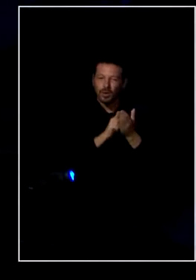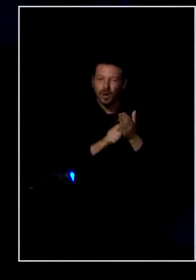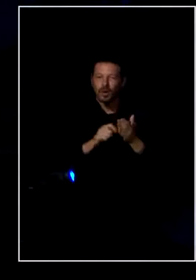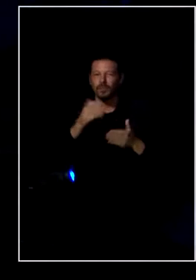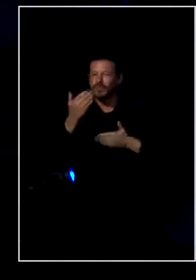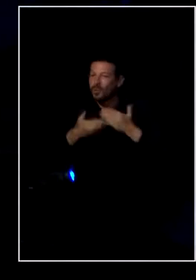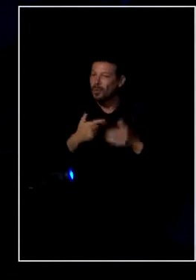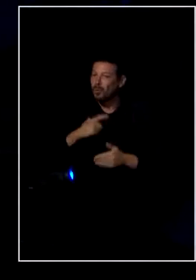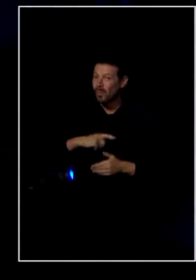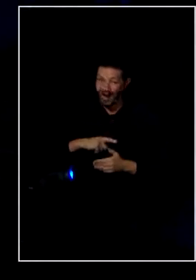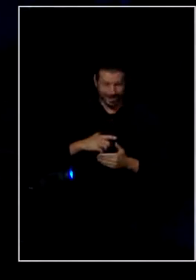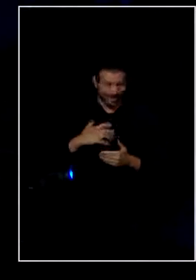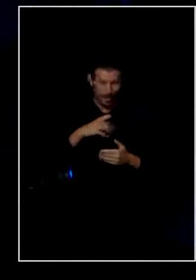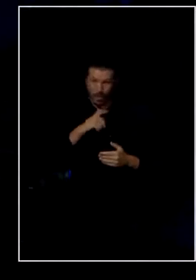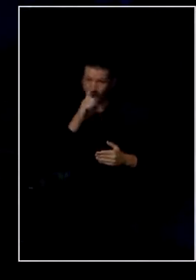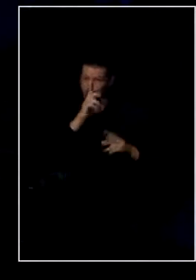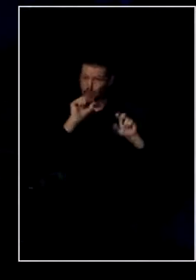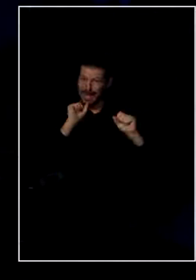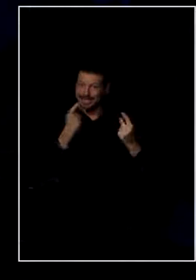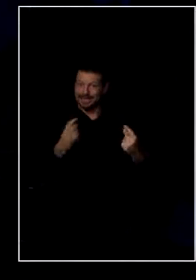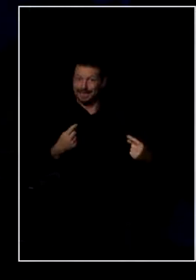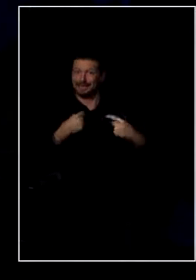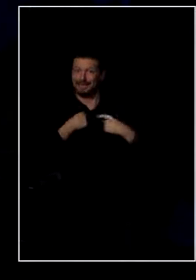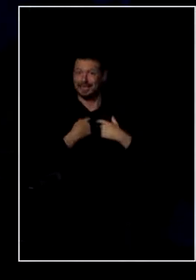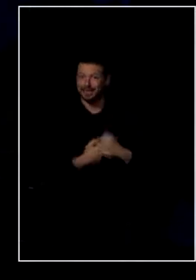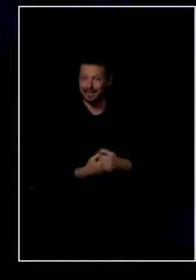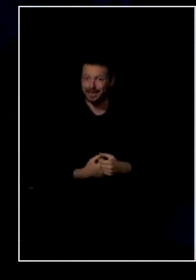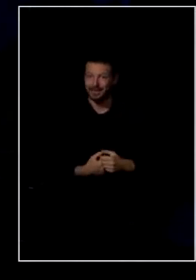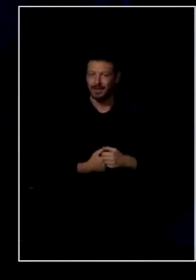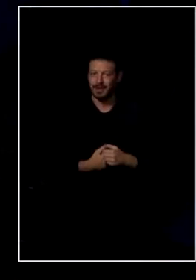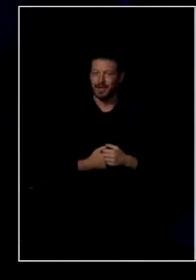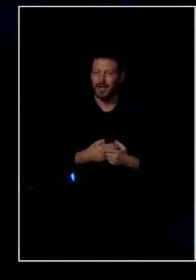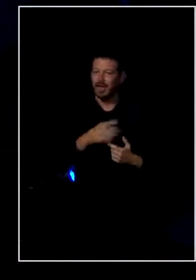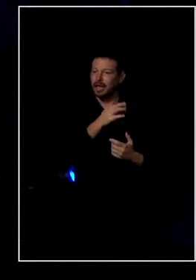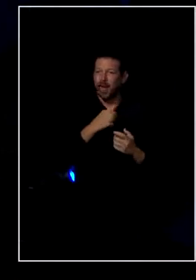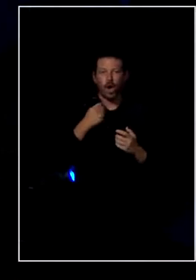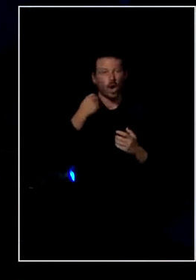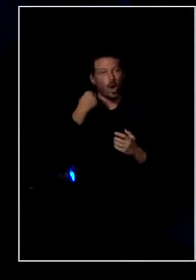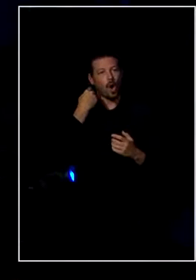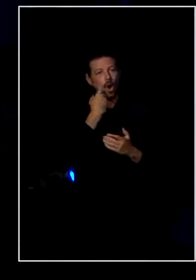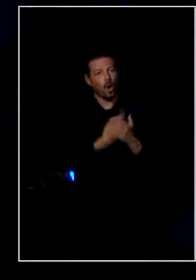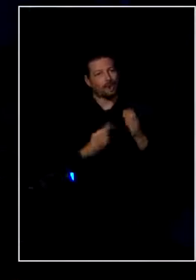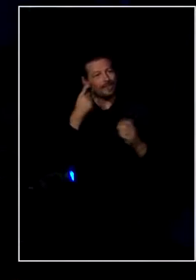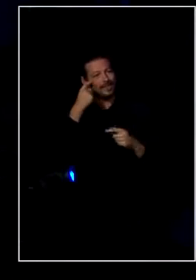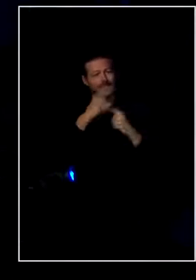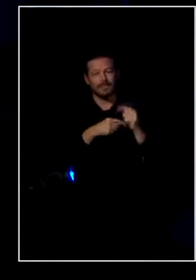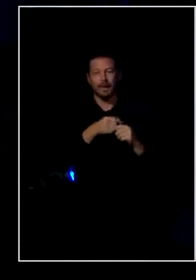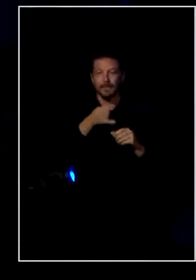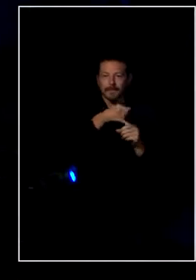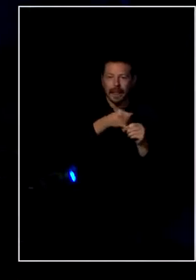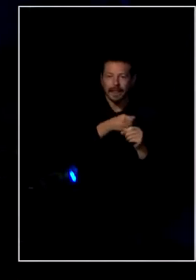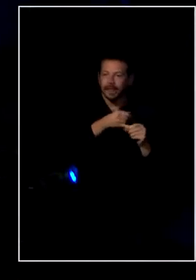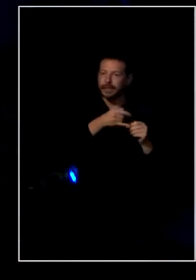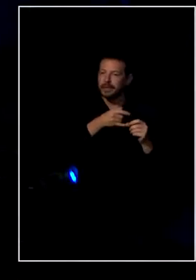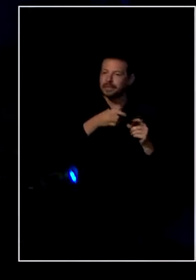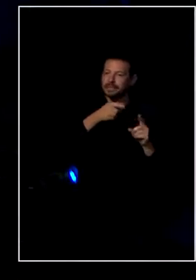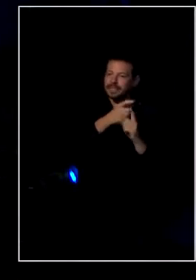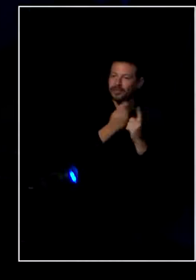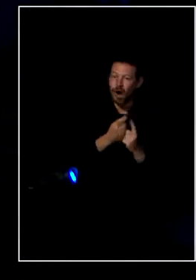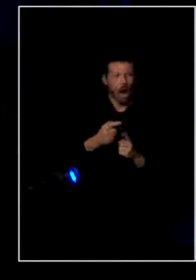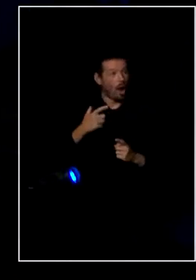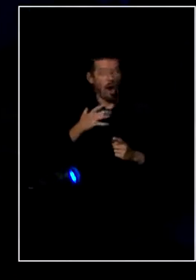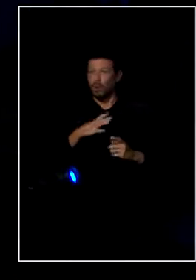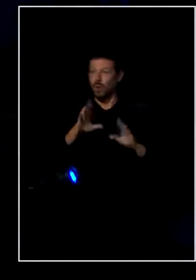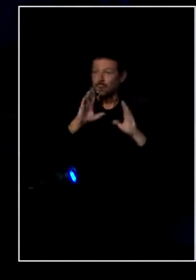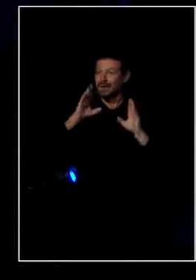because I just want people to get me in a way that's outside of a medical setting. I want to be amazing because I'm funny, not amazing because I've had all